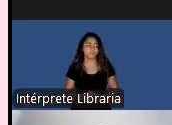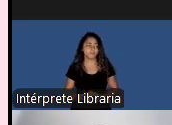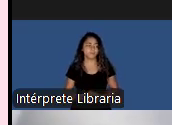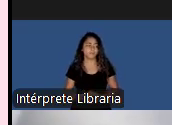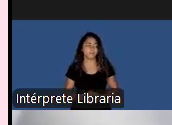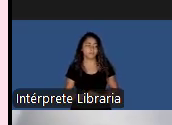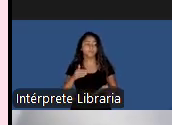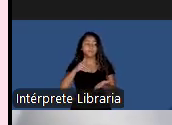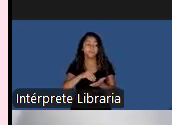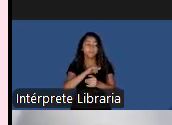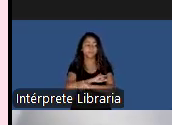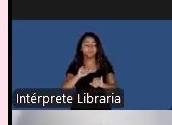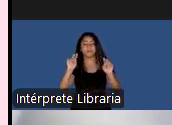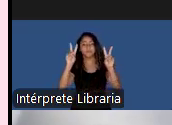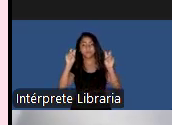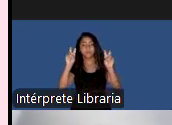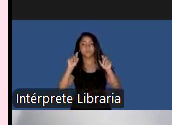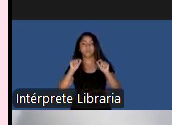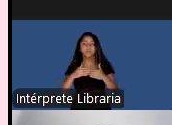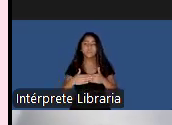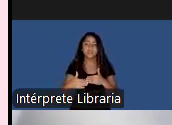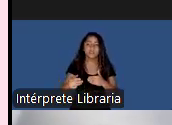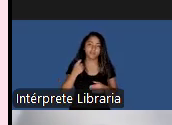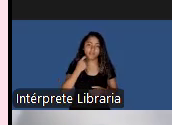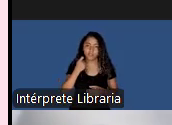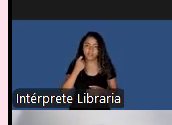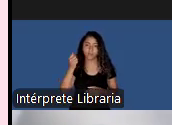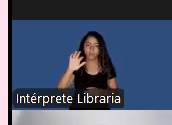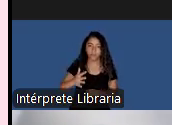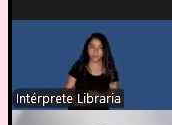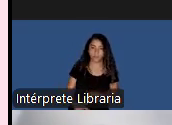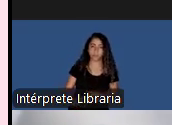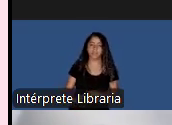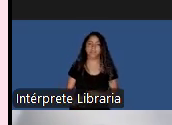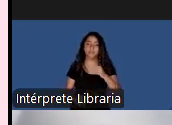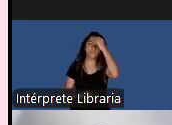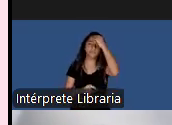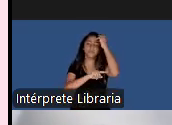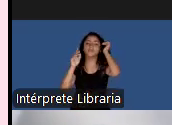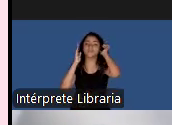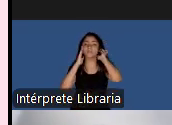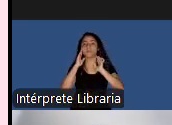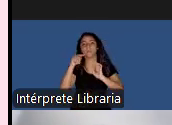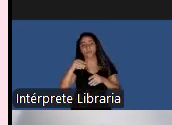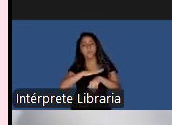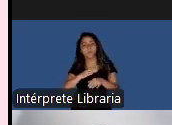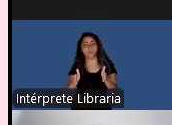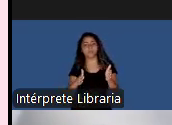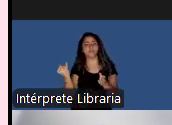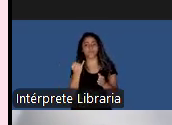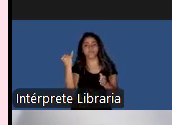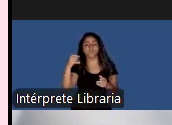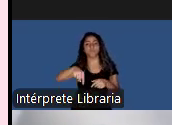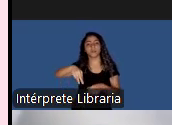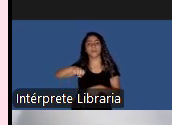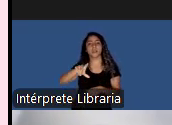And to conclude, I couldn't but mention our Black Friday promotion. It's already started. You know how important this period is in our